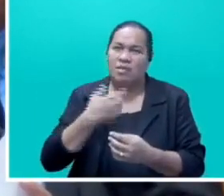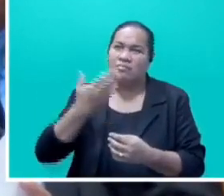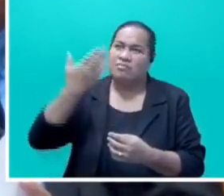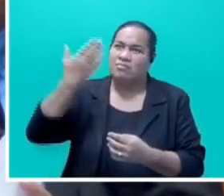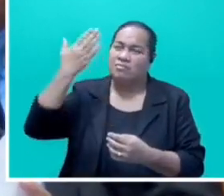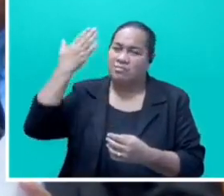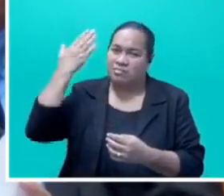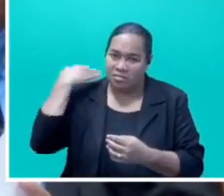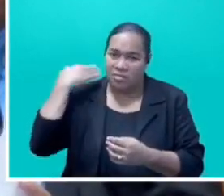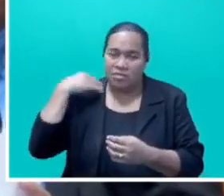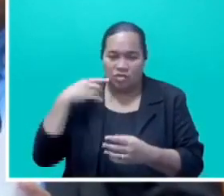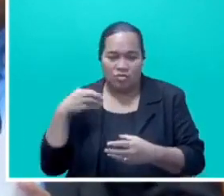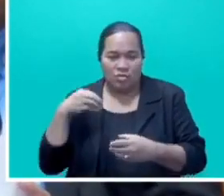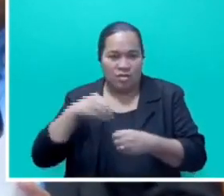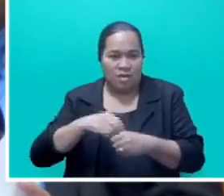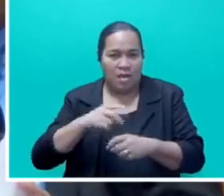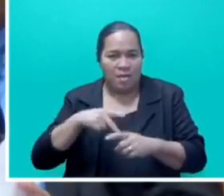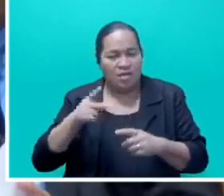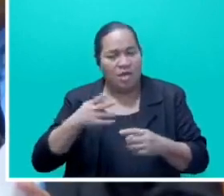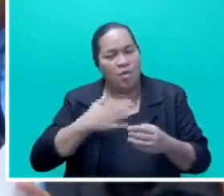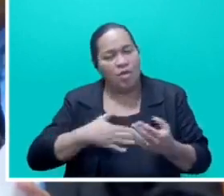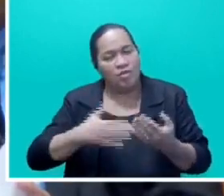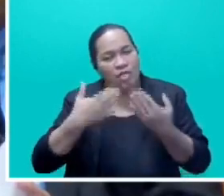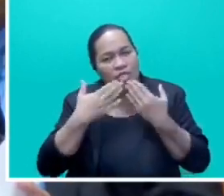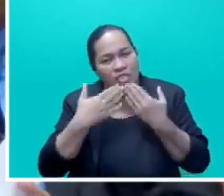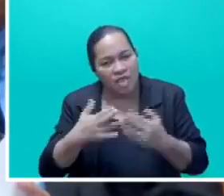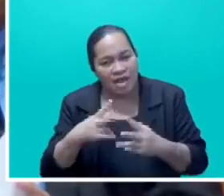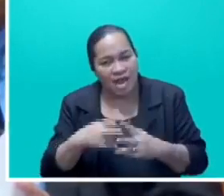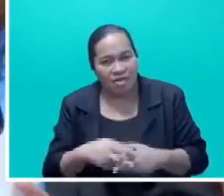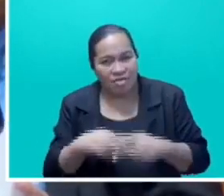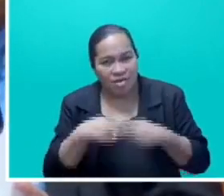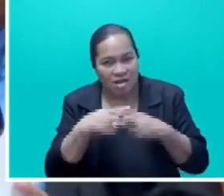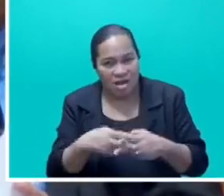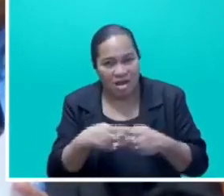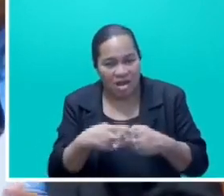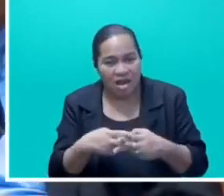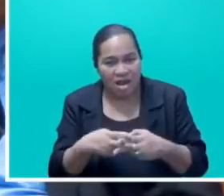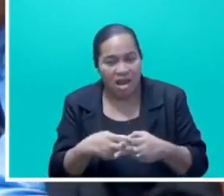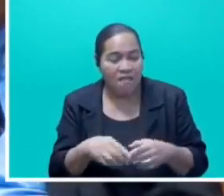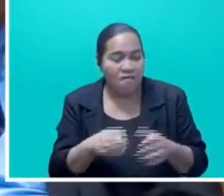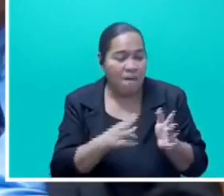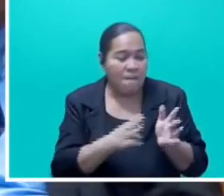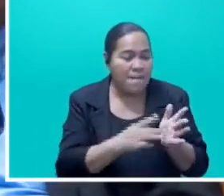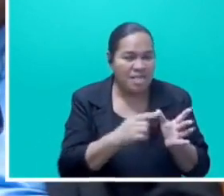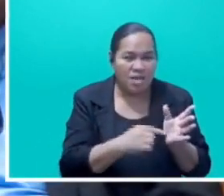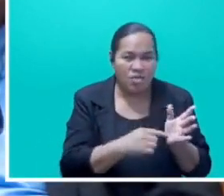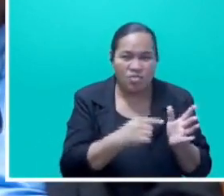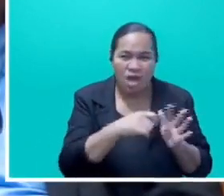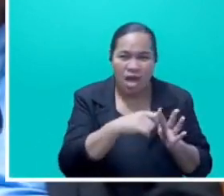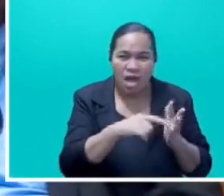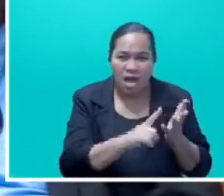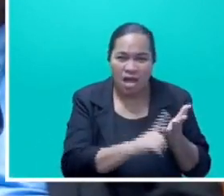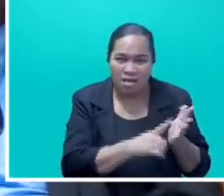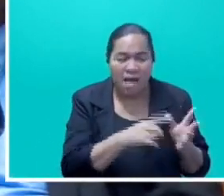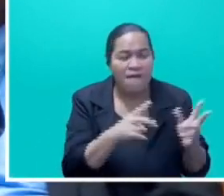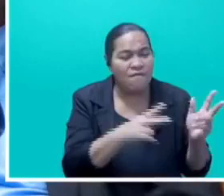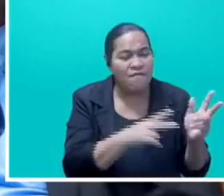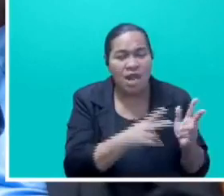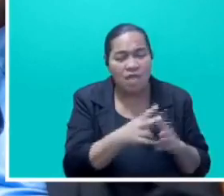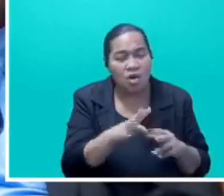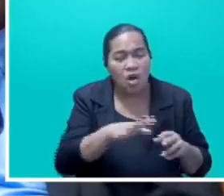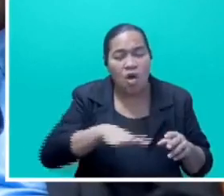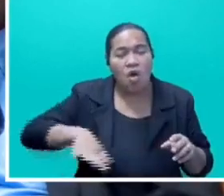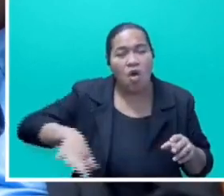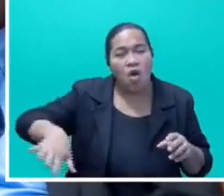my people of Nandronganavosa, from Namatakula to Yako, to the Highlands, and to the islands of